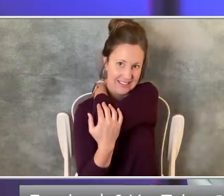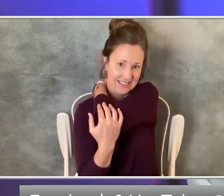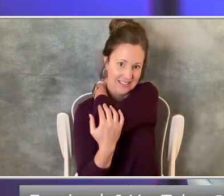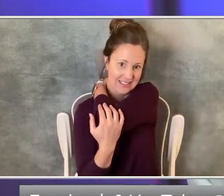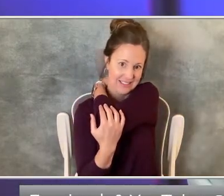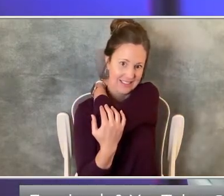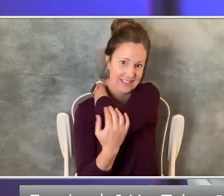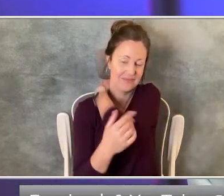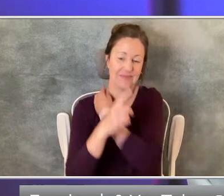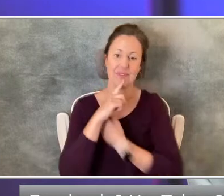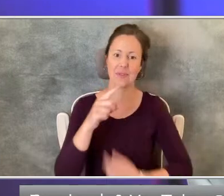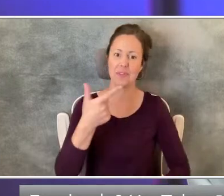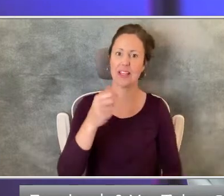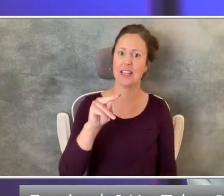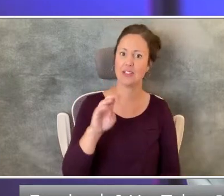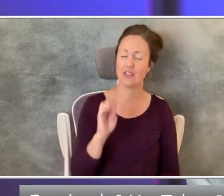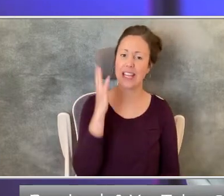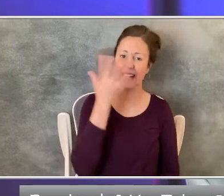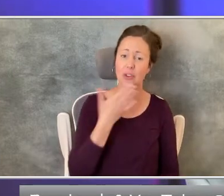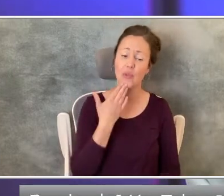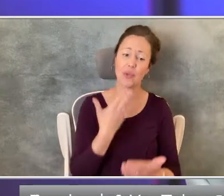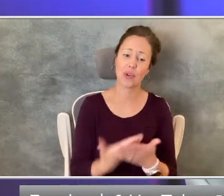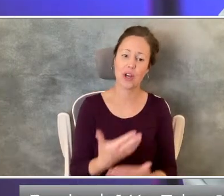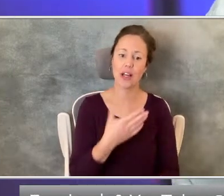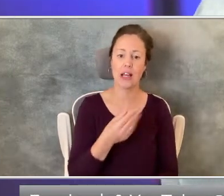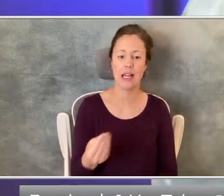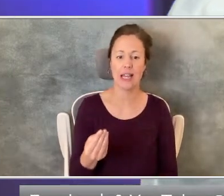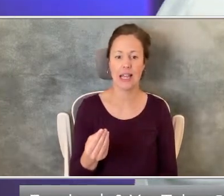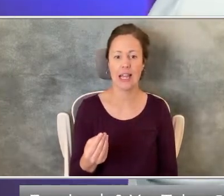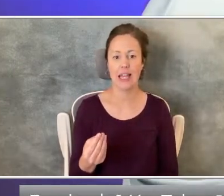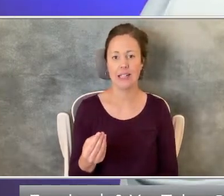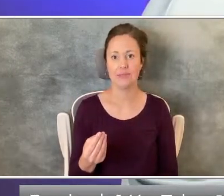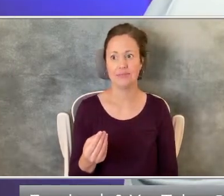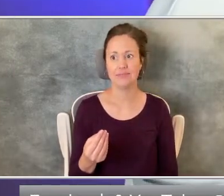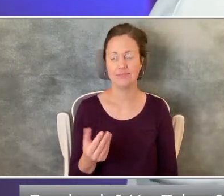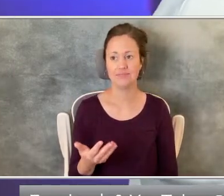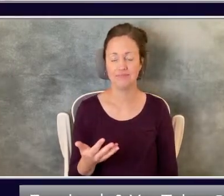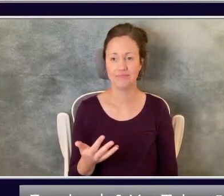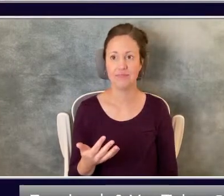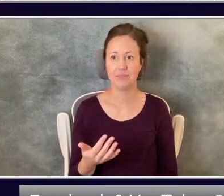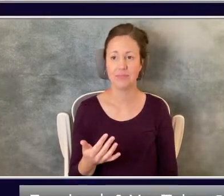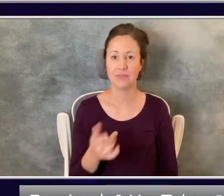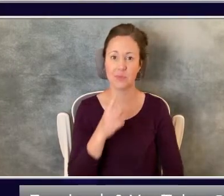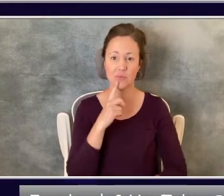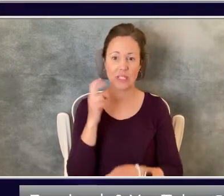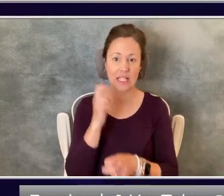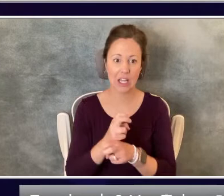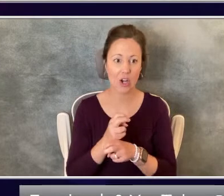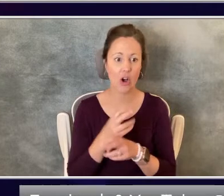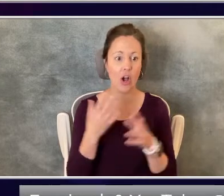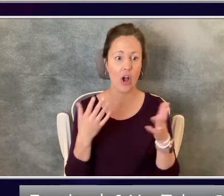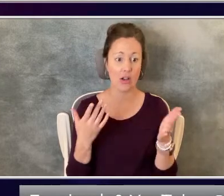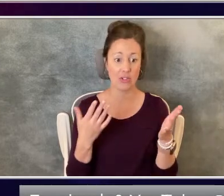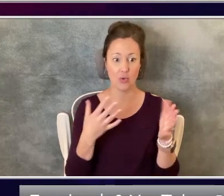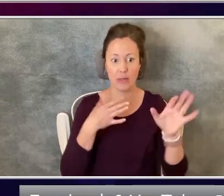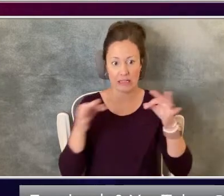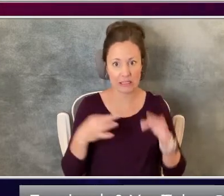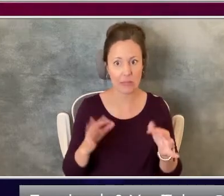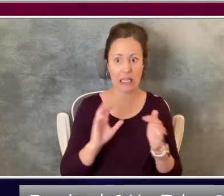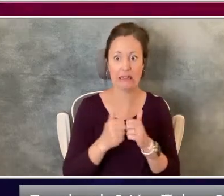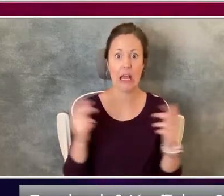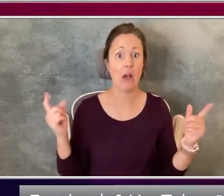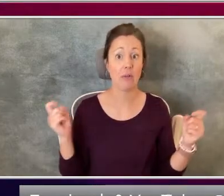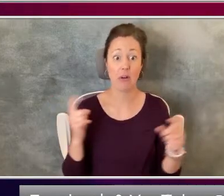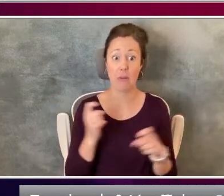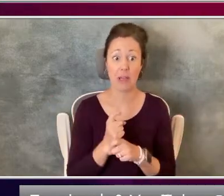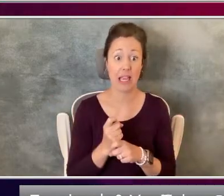looks, it's probably hard to point out how complicated the whole sort of